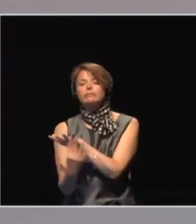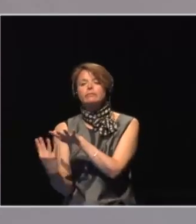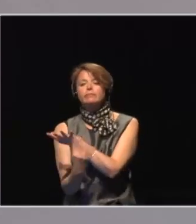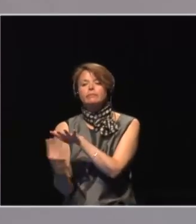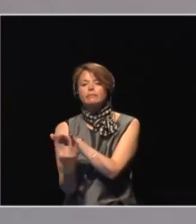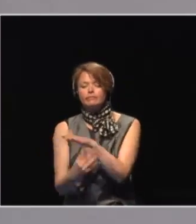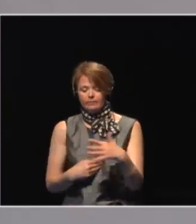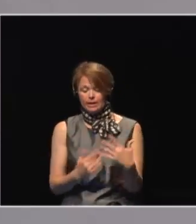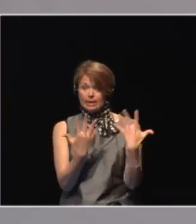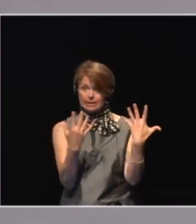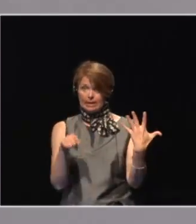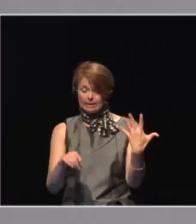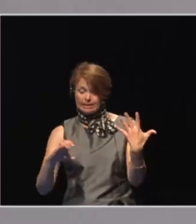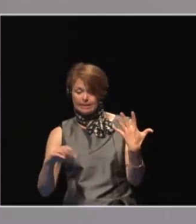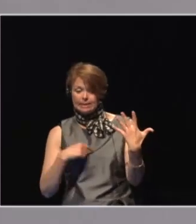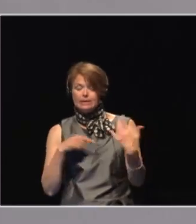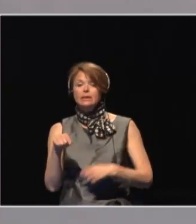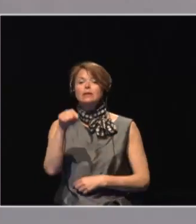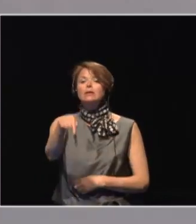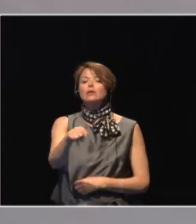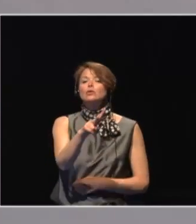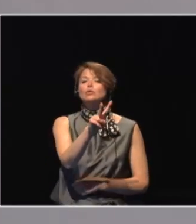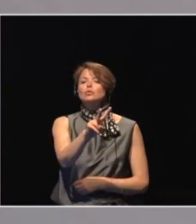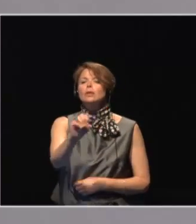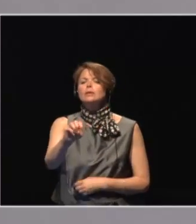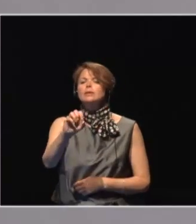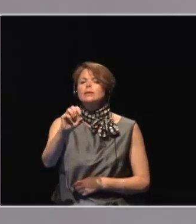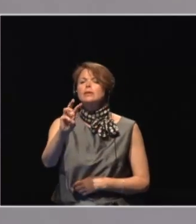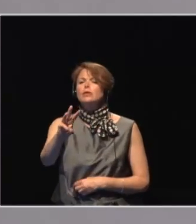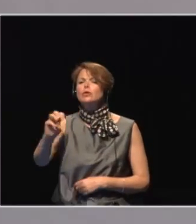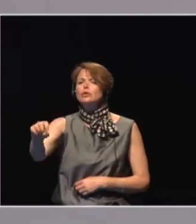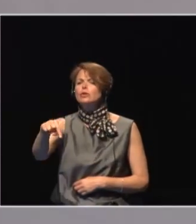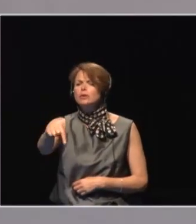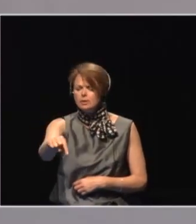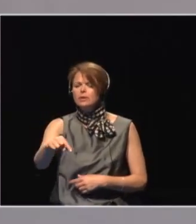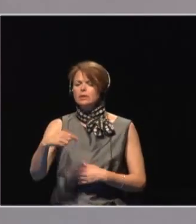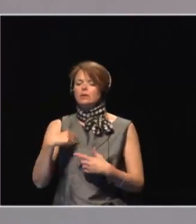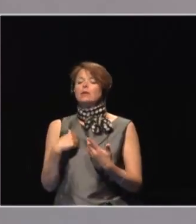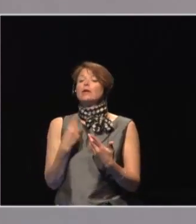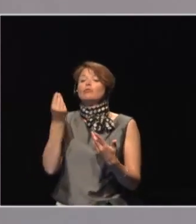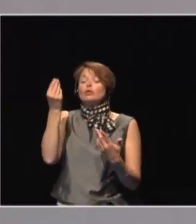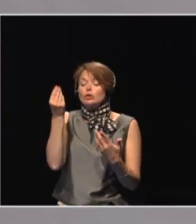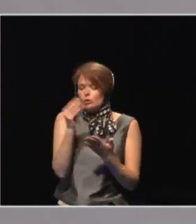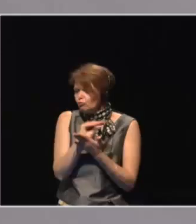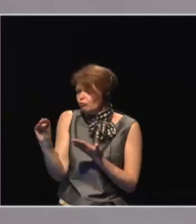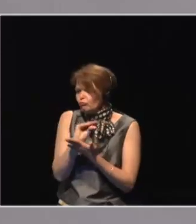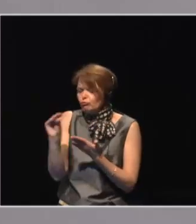reduce to less than 3% the transaction cost of migrants' remittances. And finally, Goal